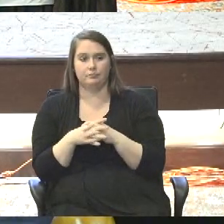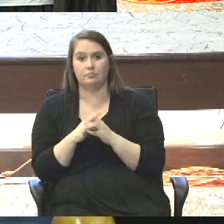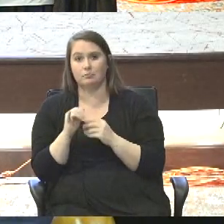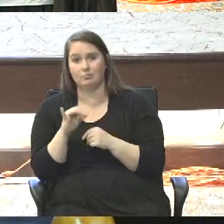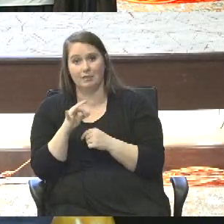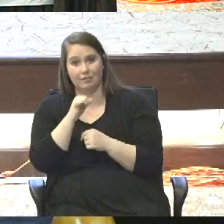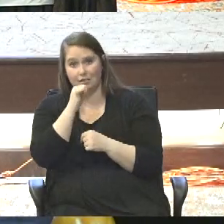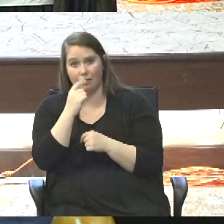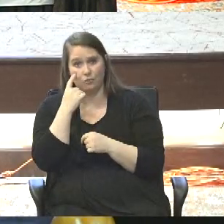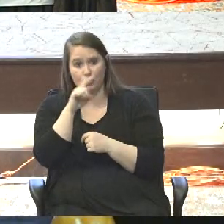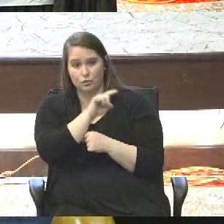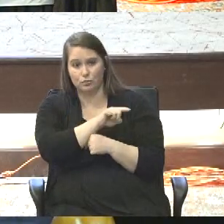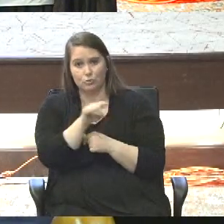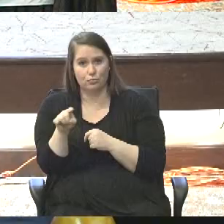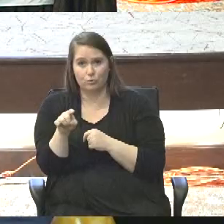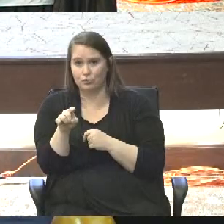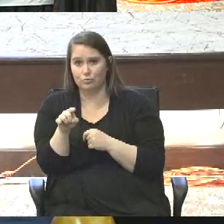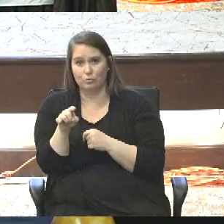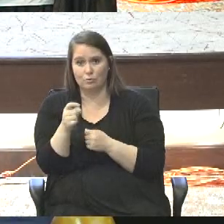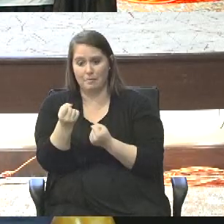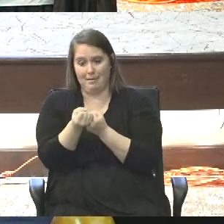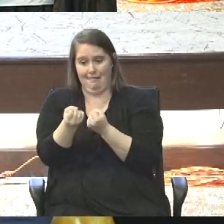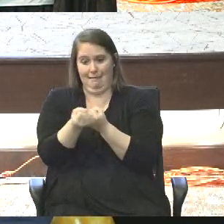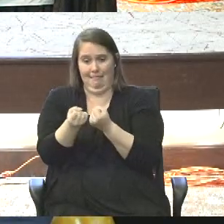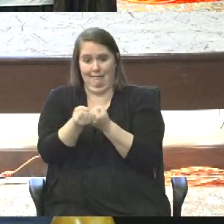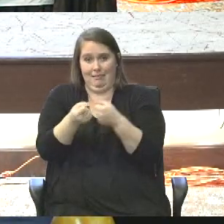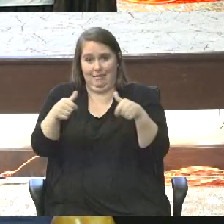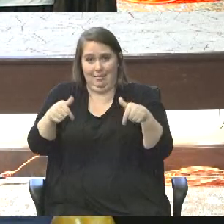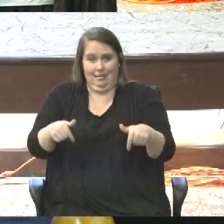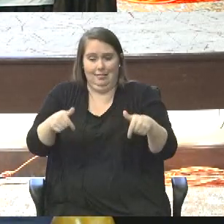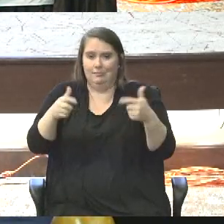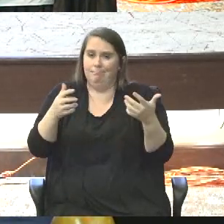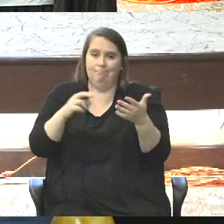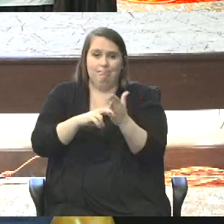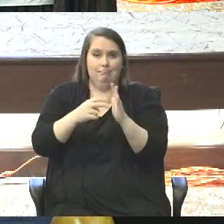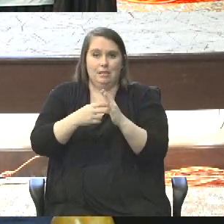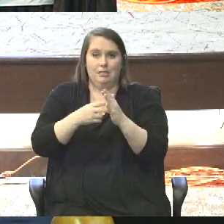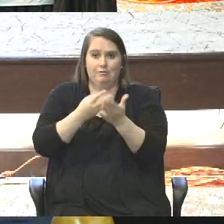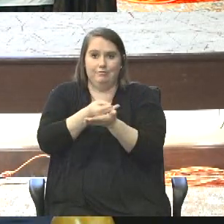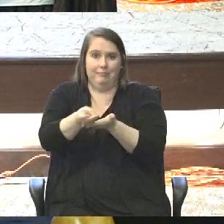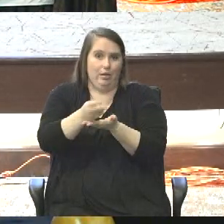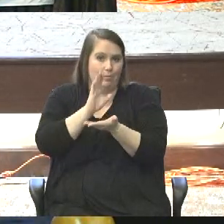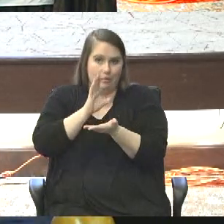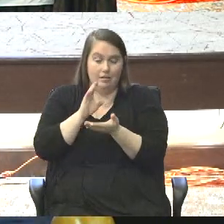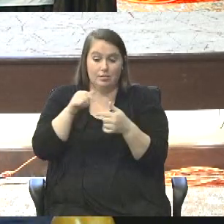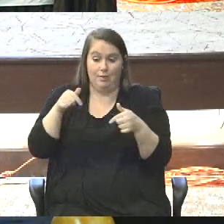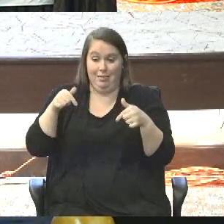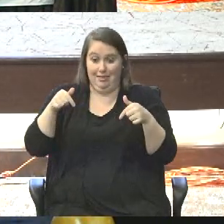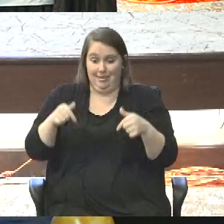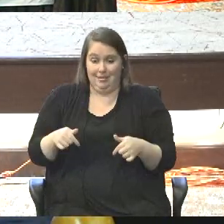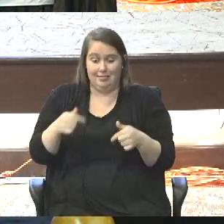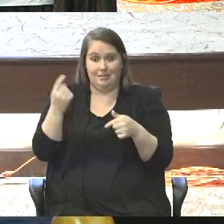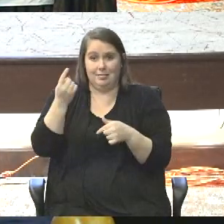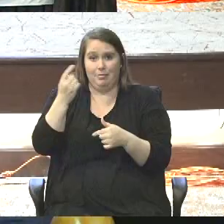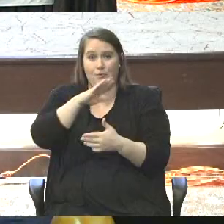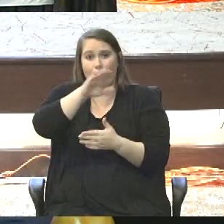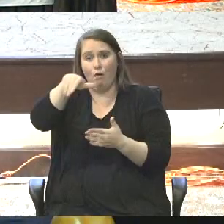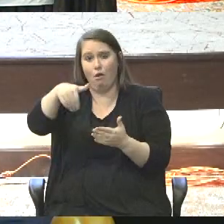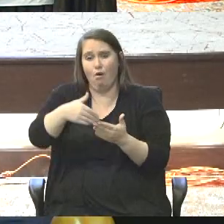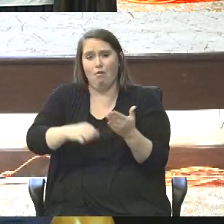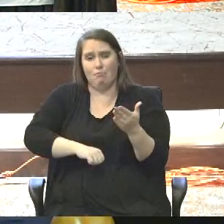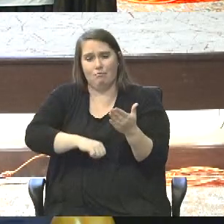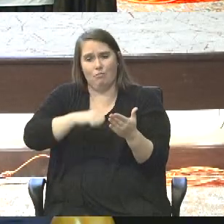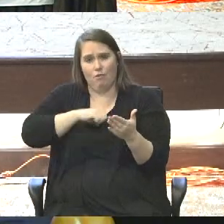you guys backing this up, it wouldn't happen. So this is something that we all are going to be proud